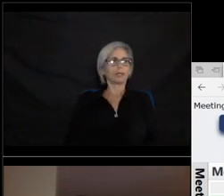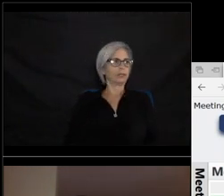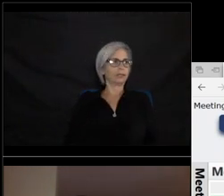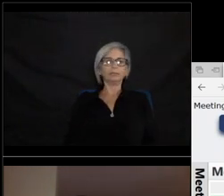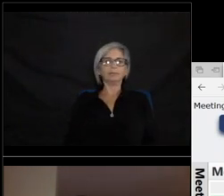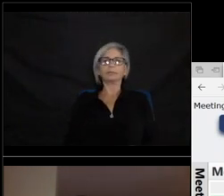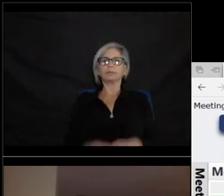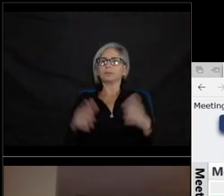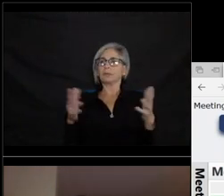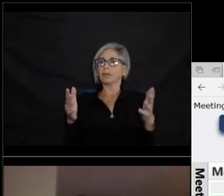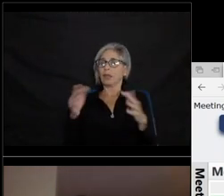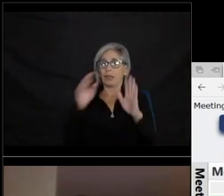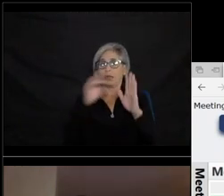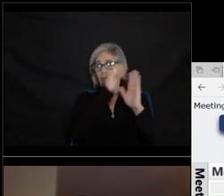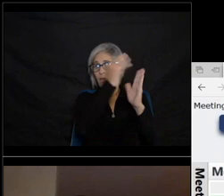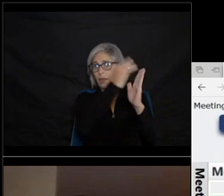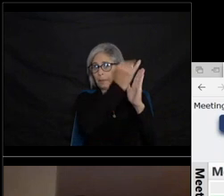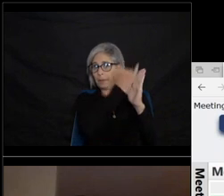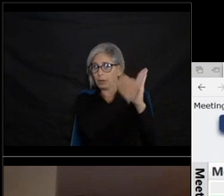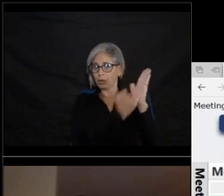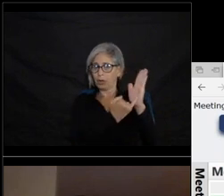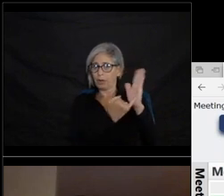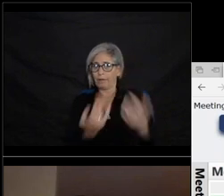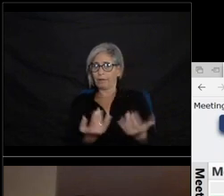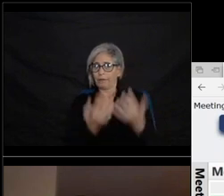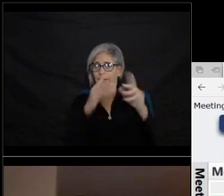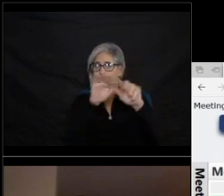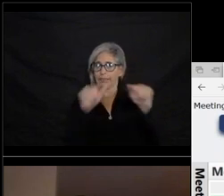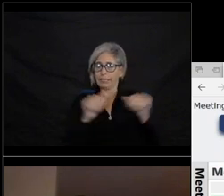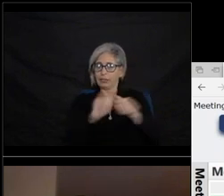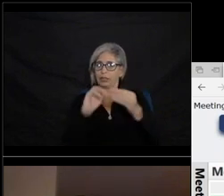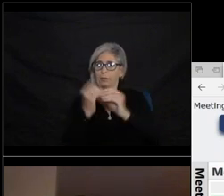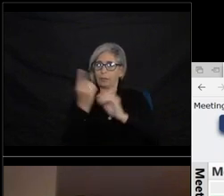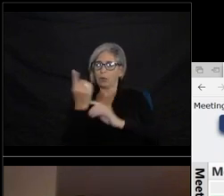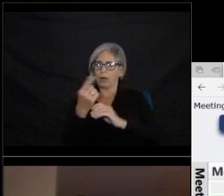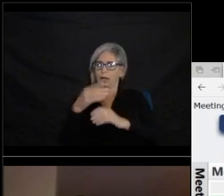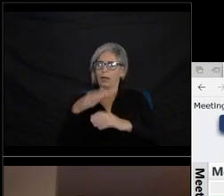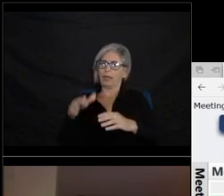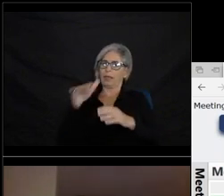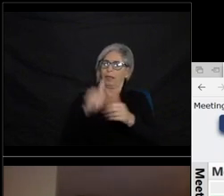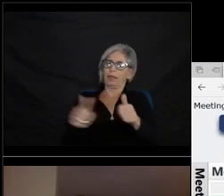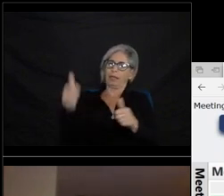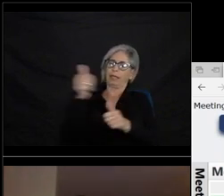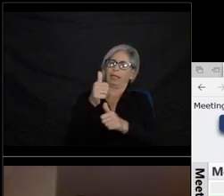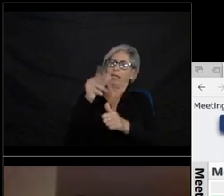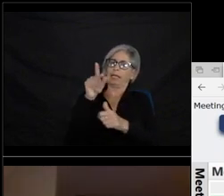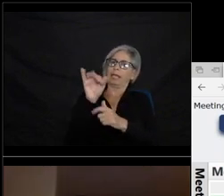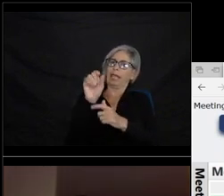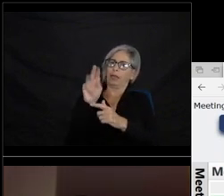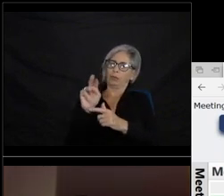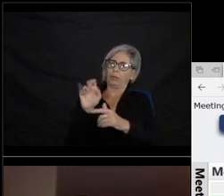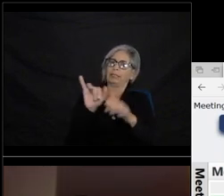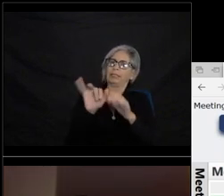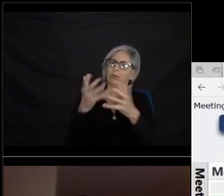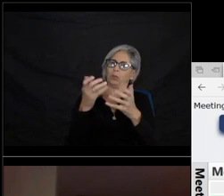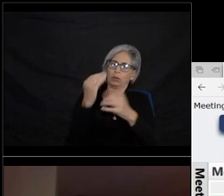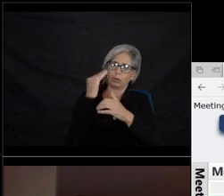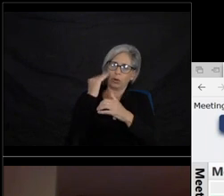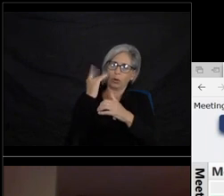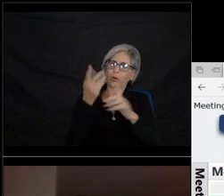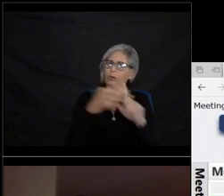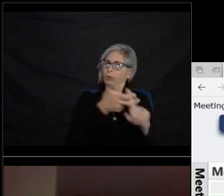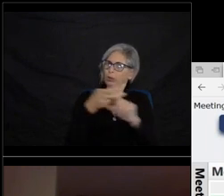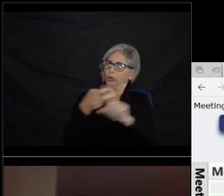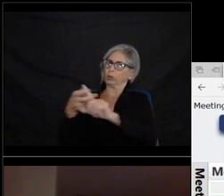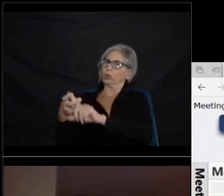the mural for Fire Station 1? Catherine still wanted to. I think she just wanted to let you know where we were on the recruitment.